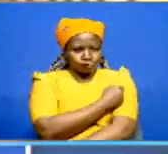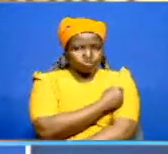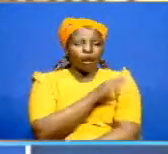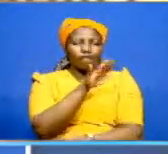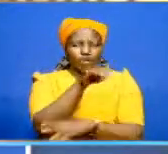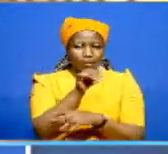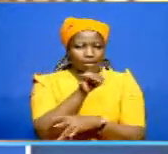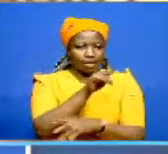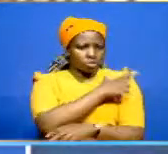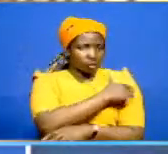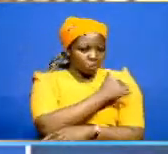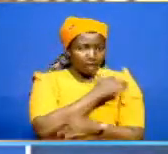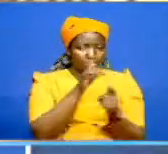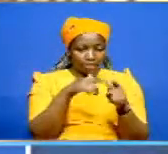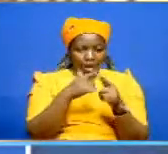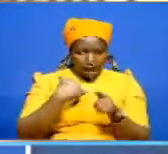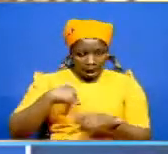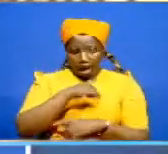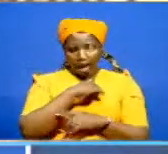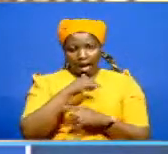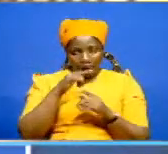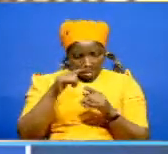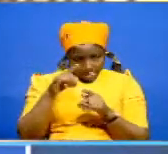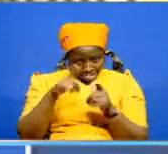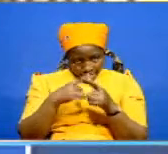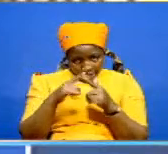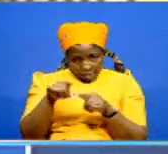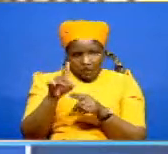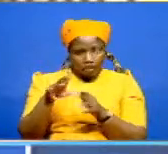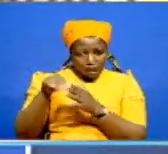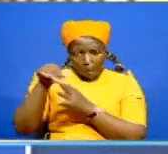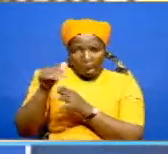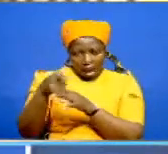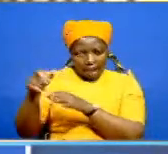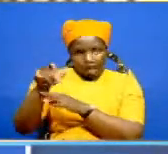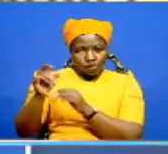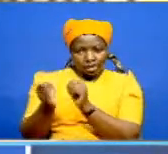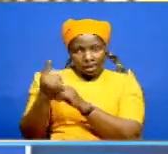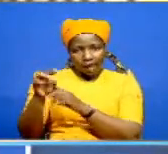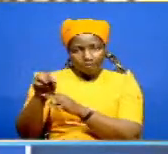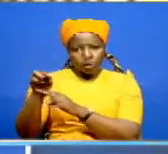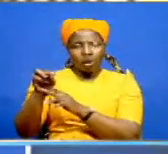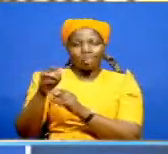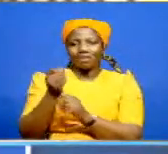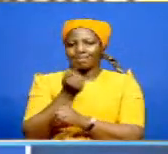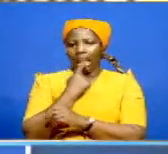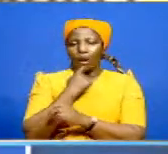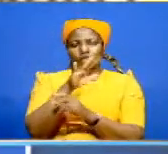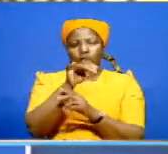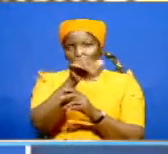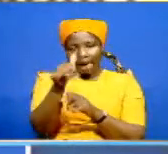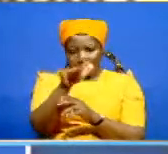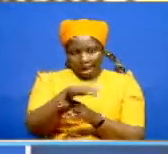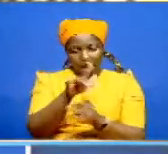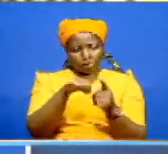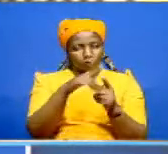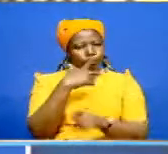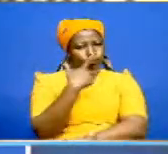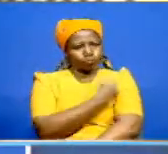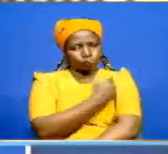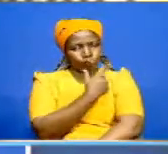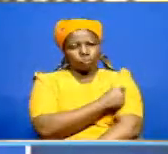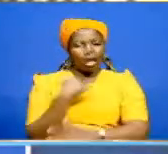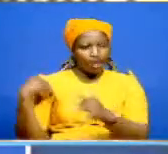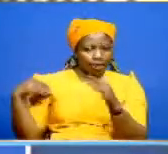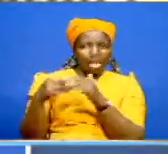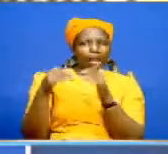facility and will procure another additional 11 million doses from other mechanisms to vaccinate nearly